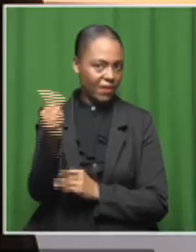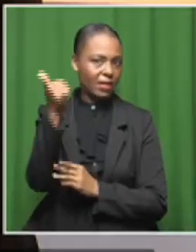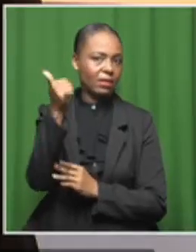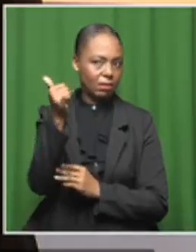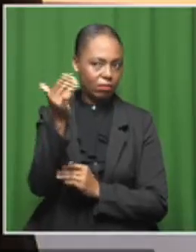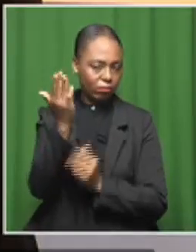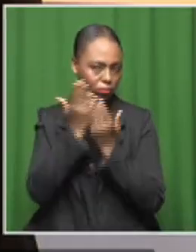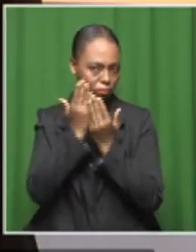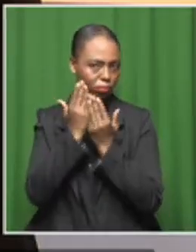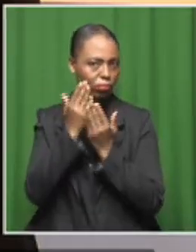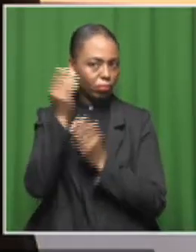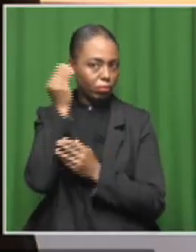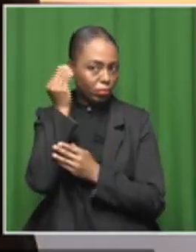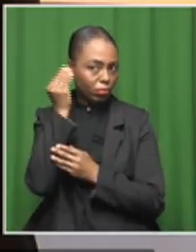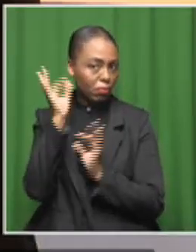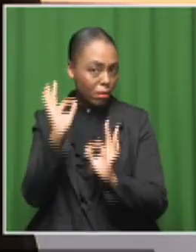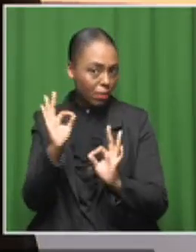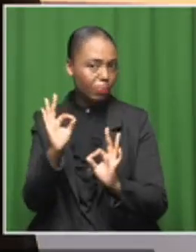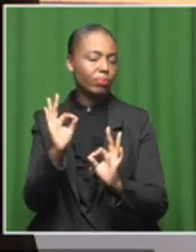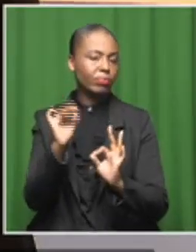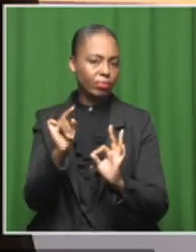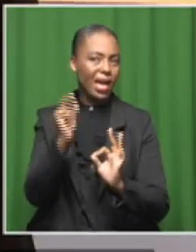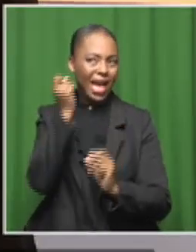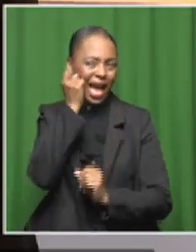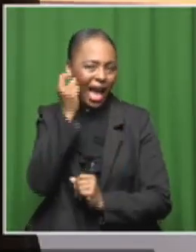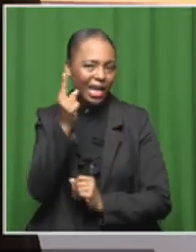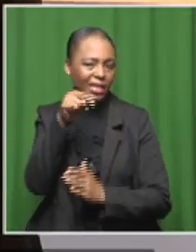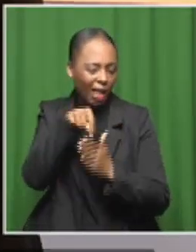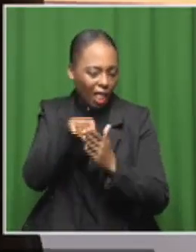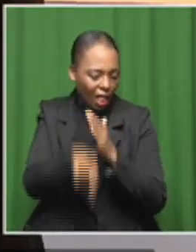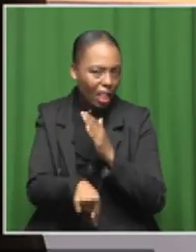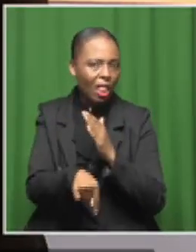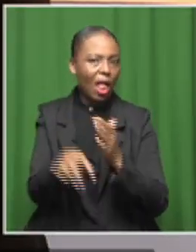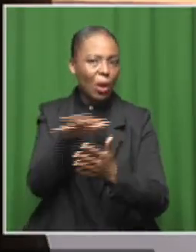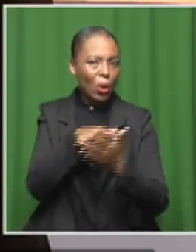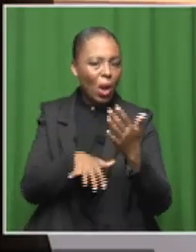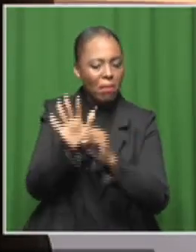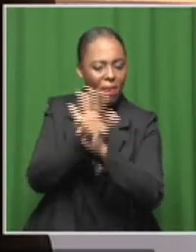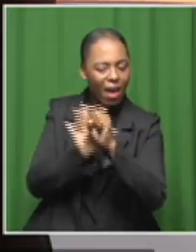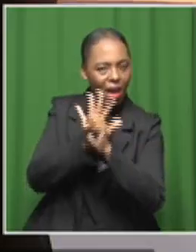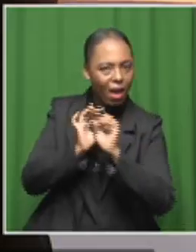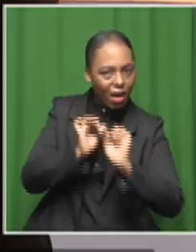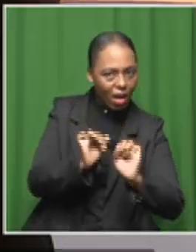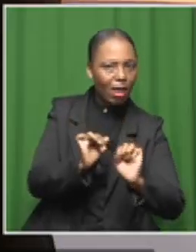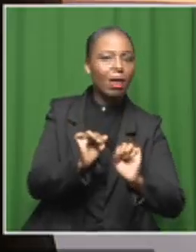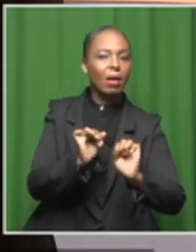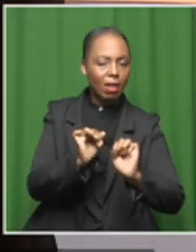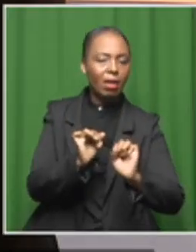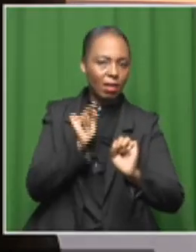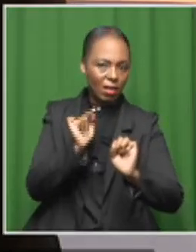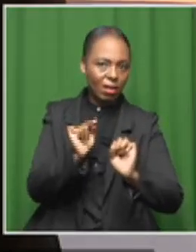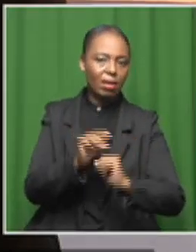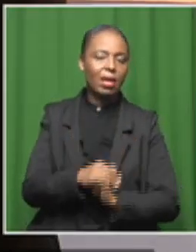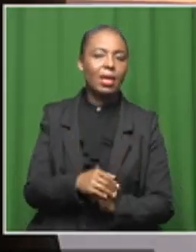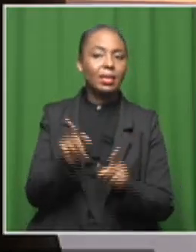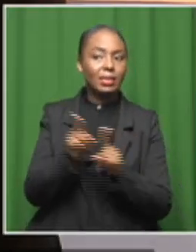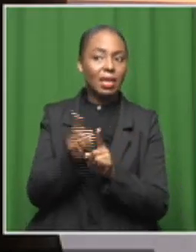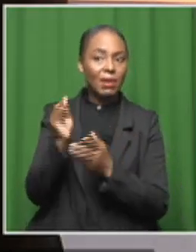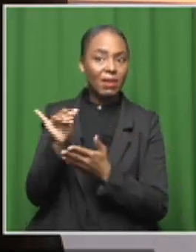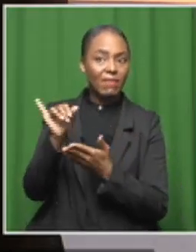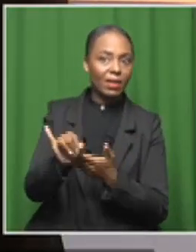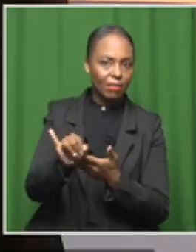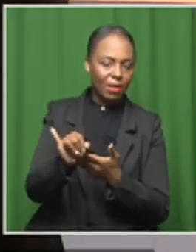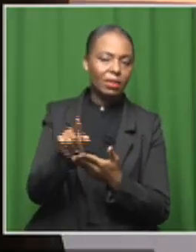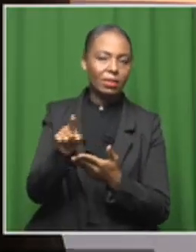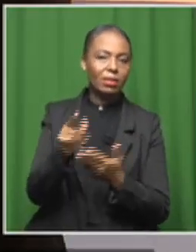in the industry, start to understand the jargon, and then start to find a strategy. Then you can start learning on that. In terms of investment, honestly, how long is a